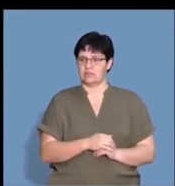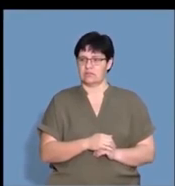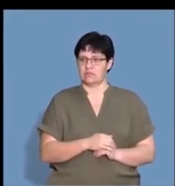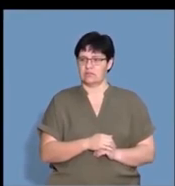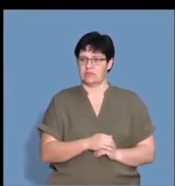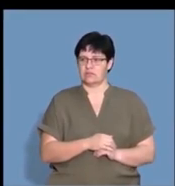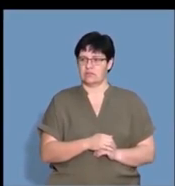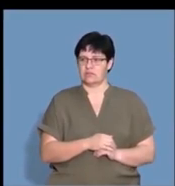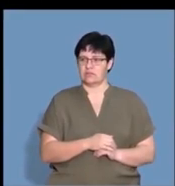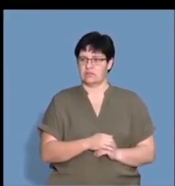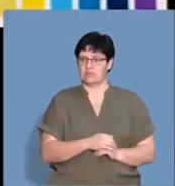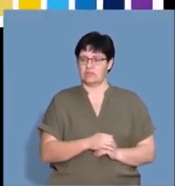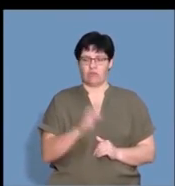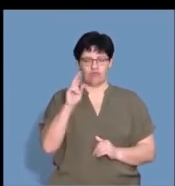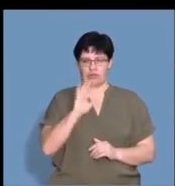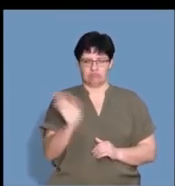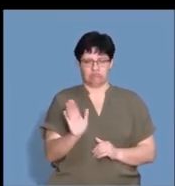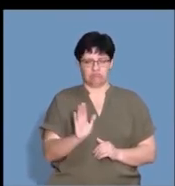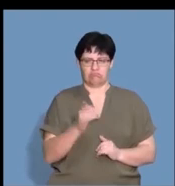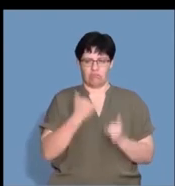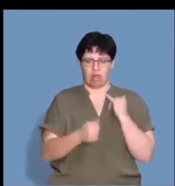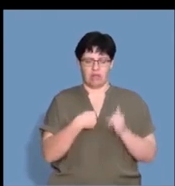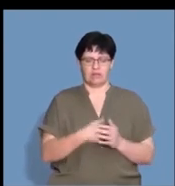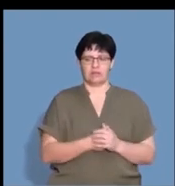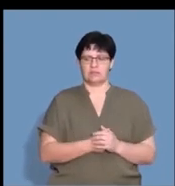Sorry, it's not rands.